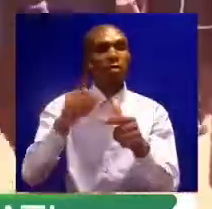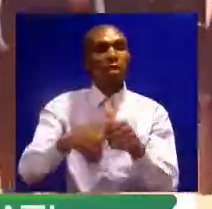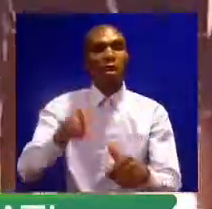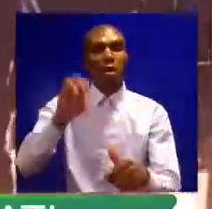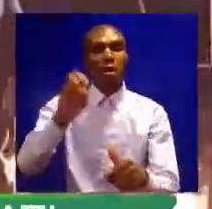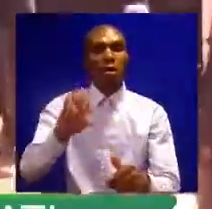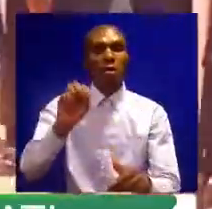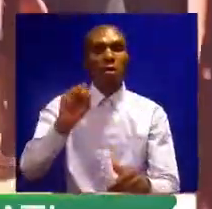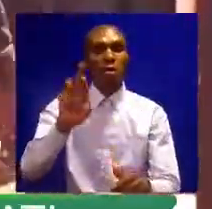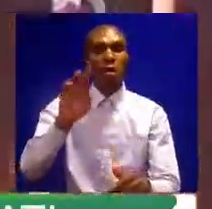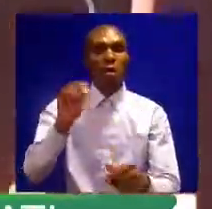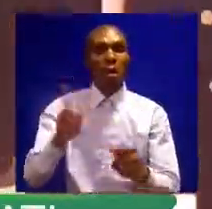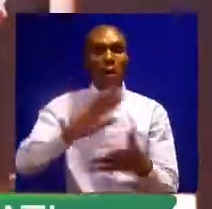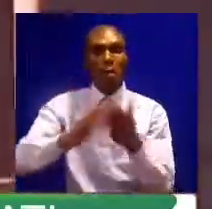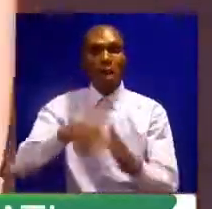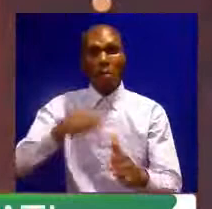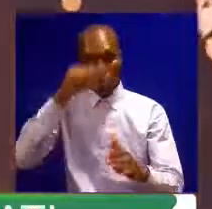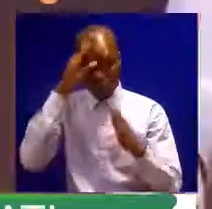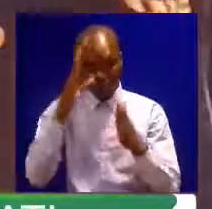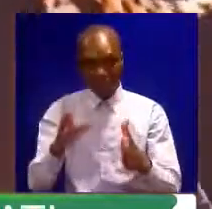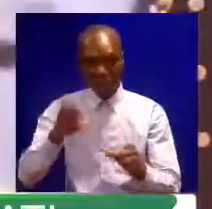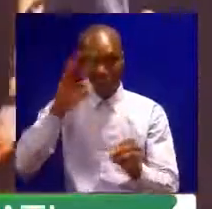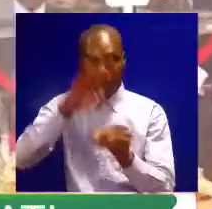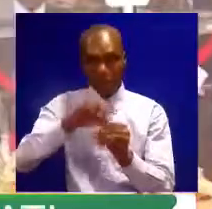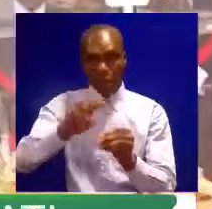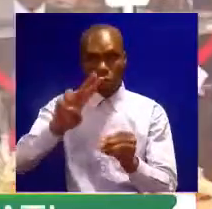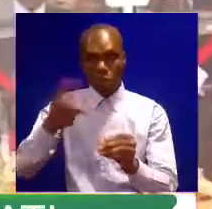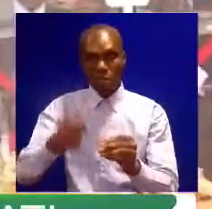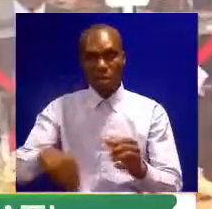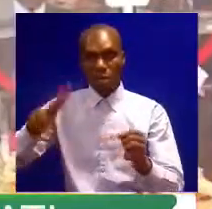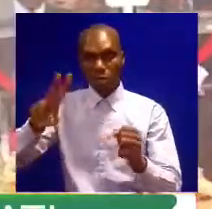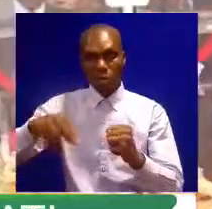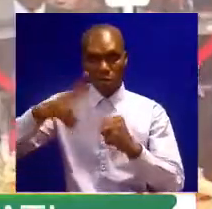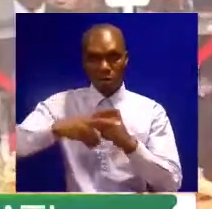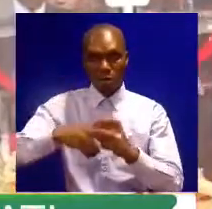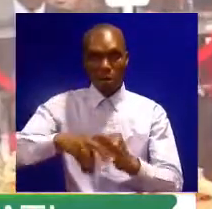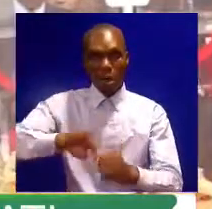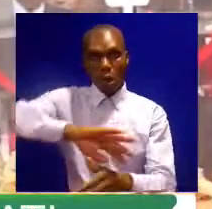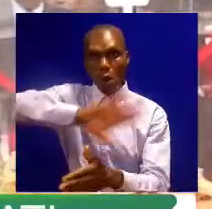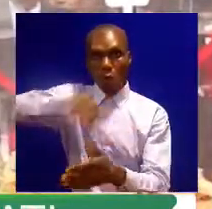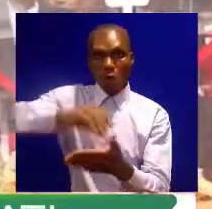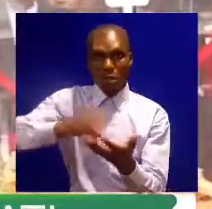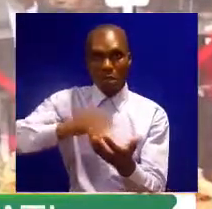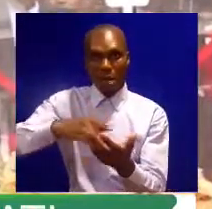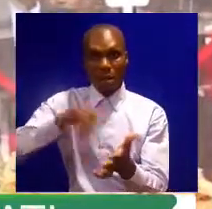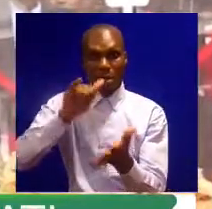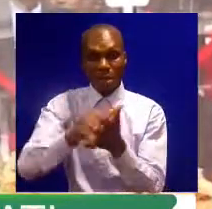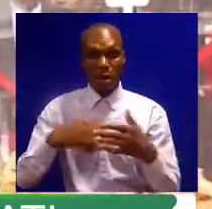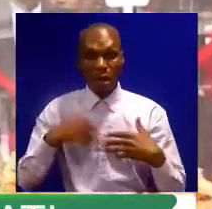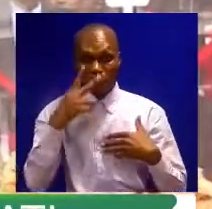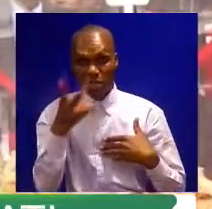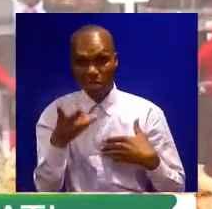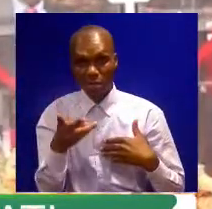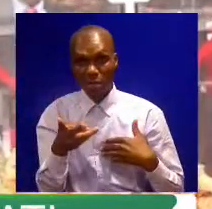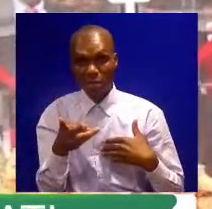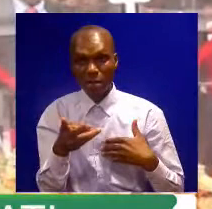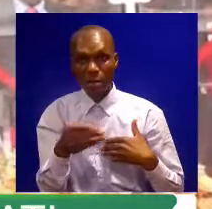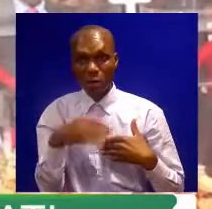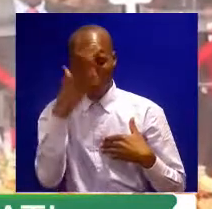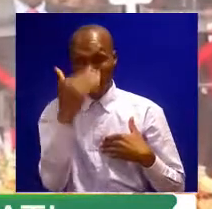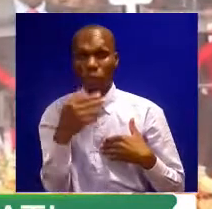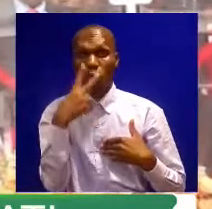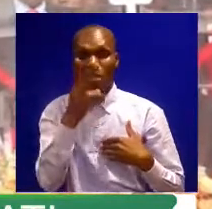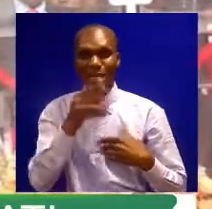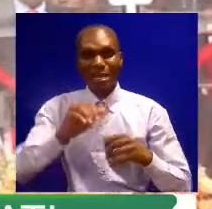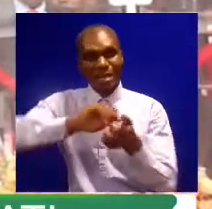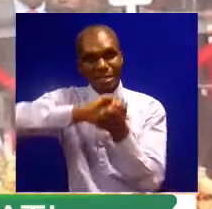governor asobo choribu wa 2027. All the multitudes that you see here are about hope. They want to see change